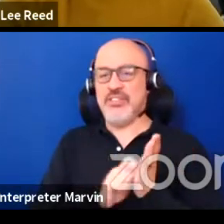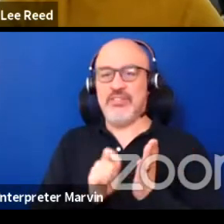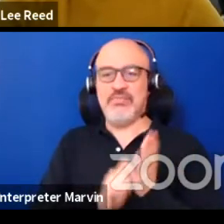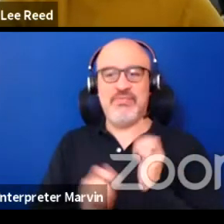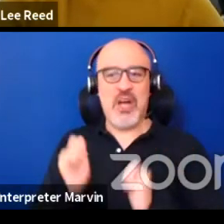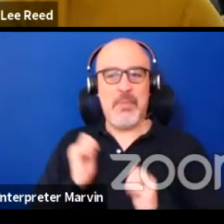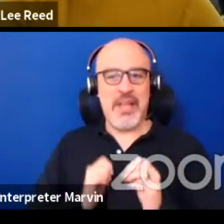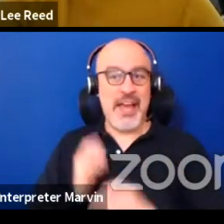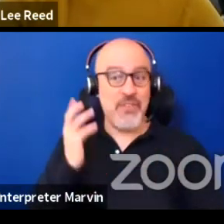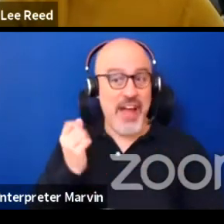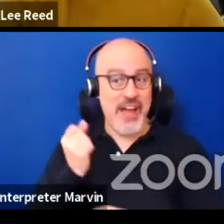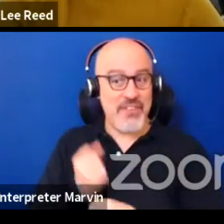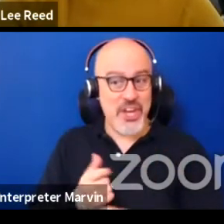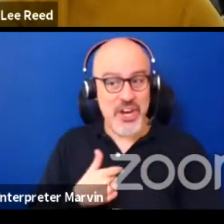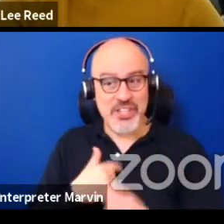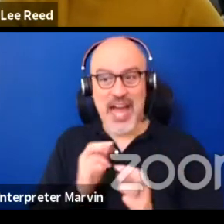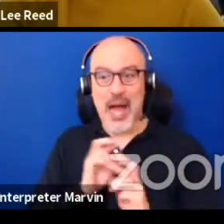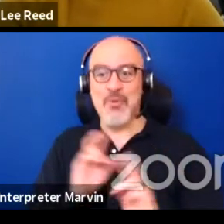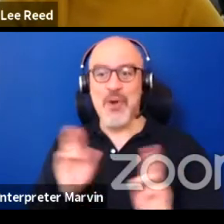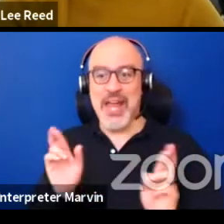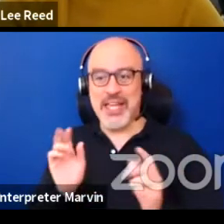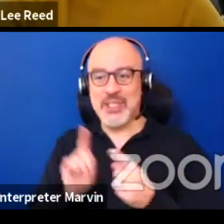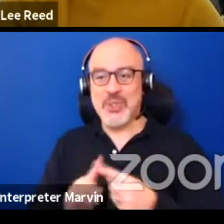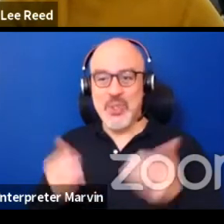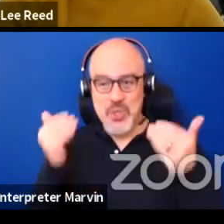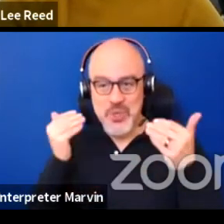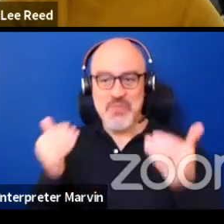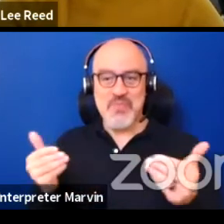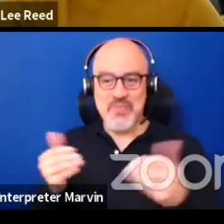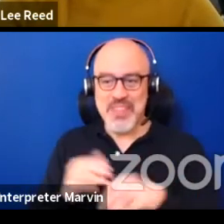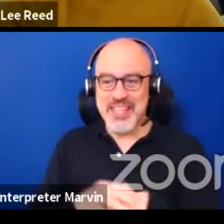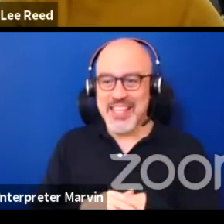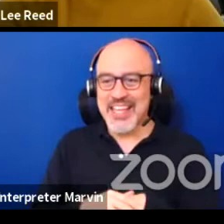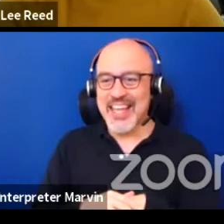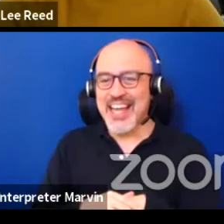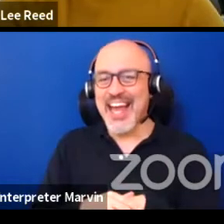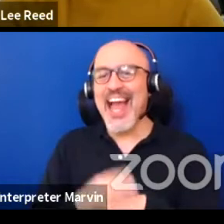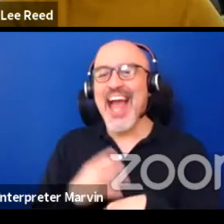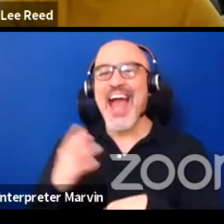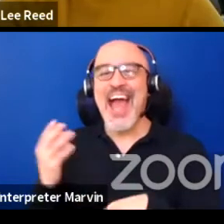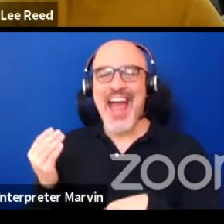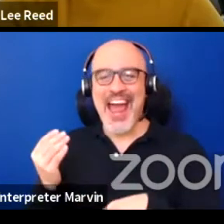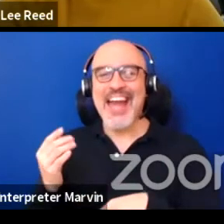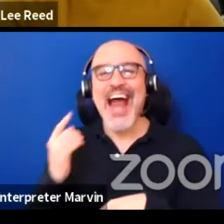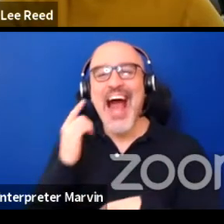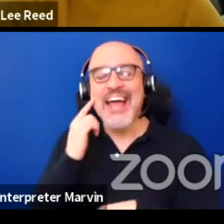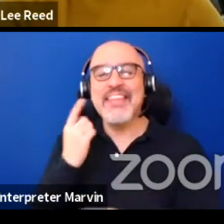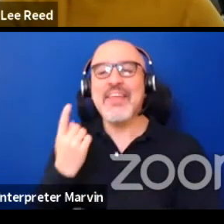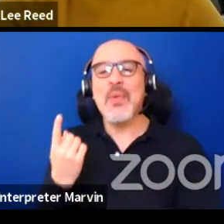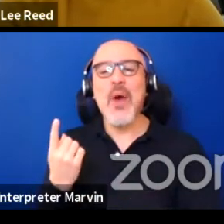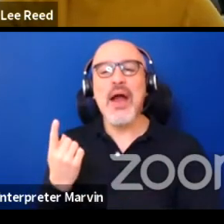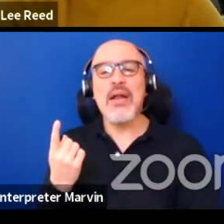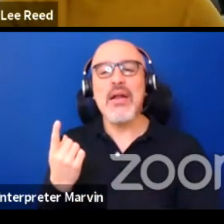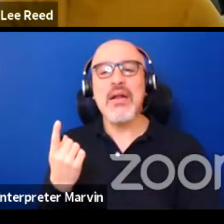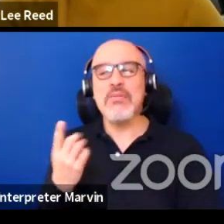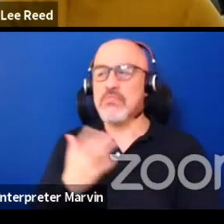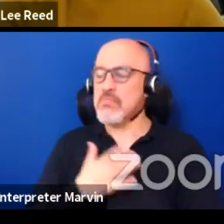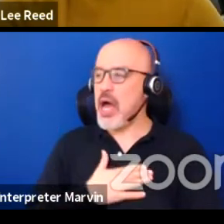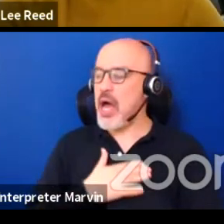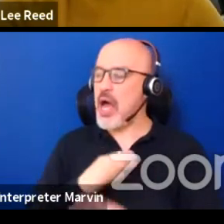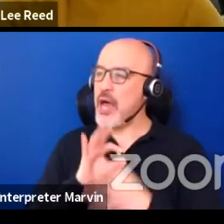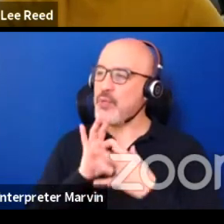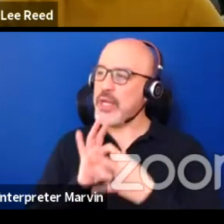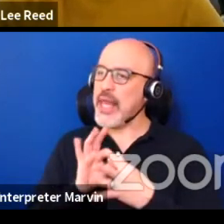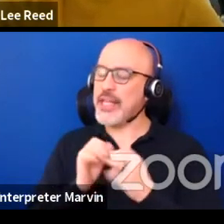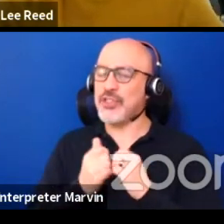so I'm ready to like let it loose. And I think the only other thing I would say about my relationship to